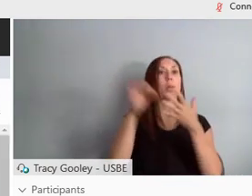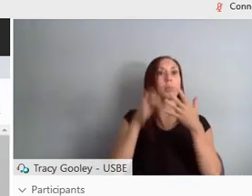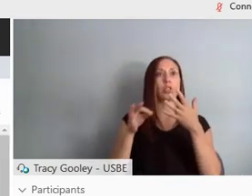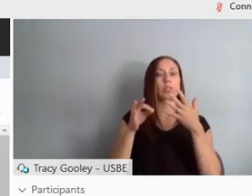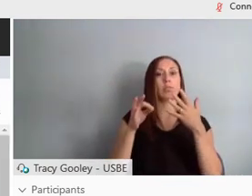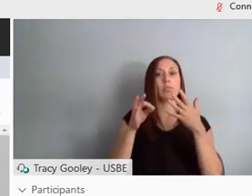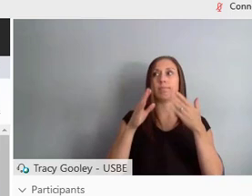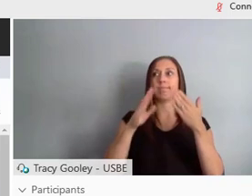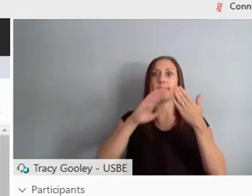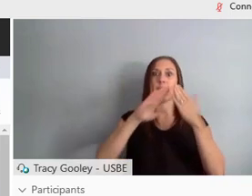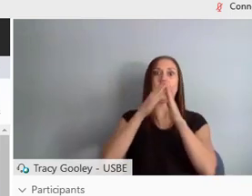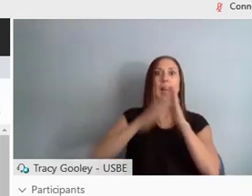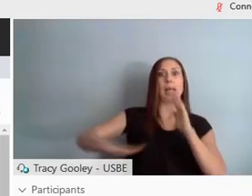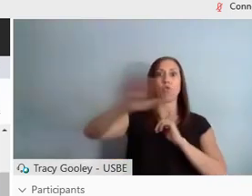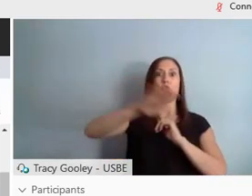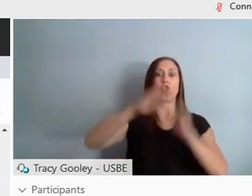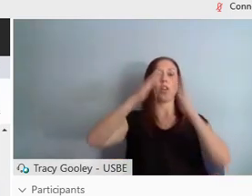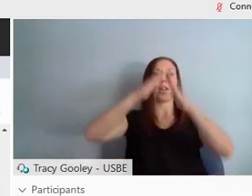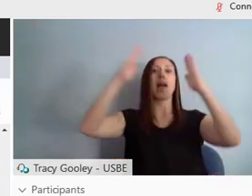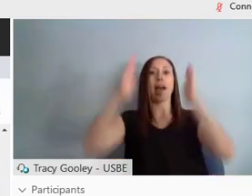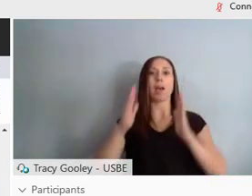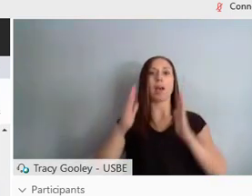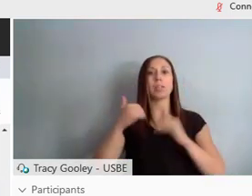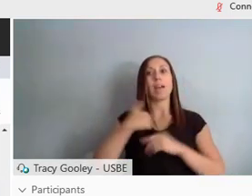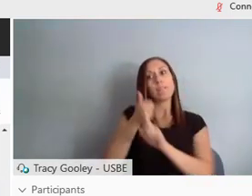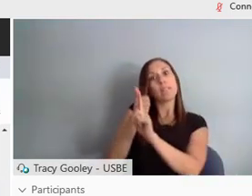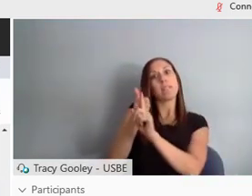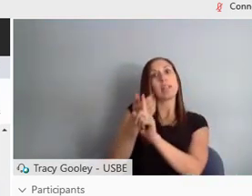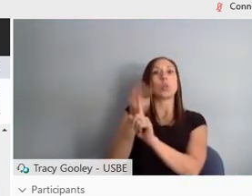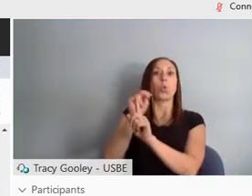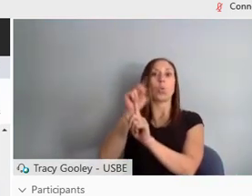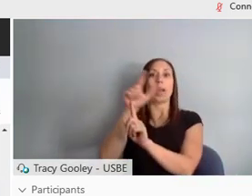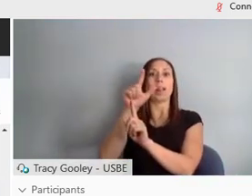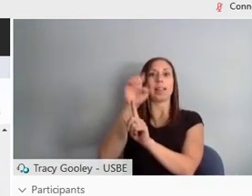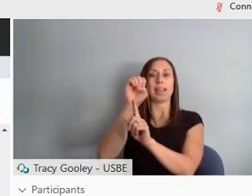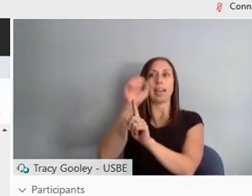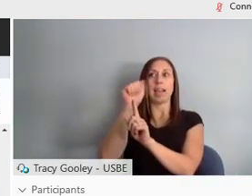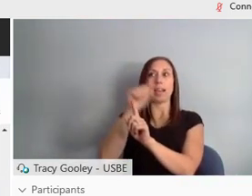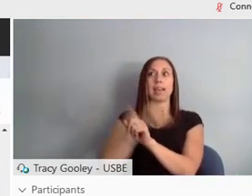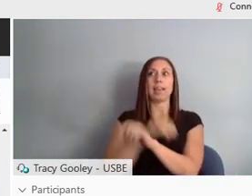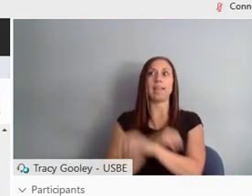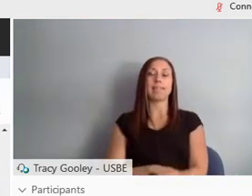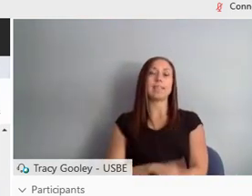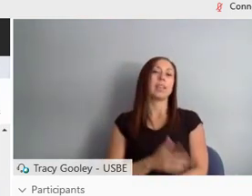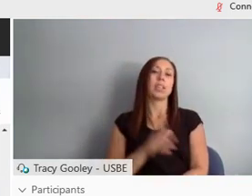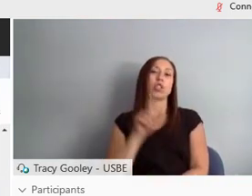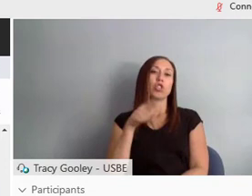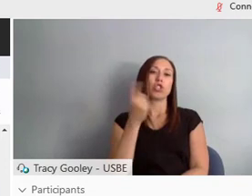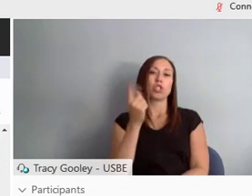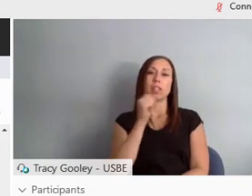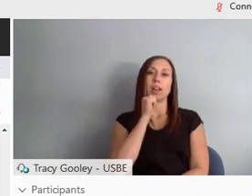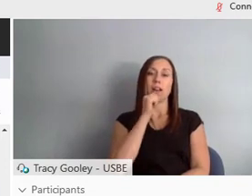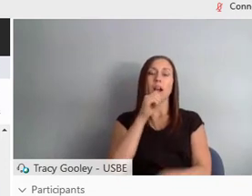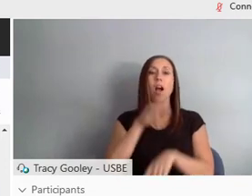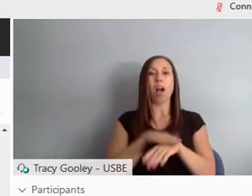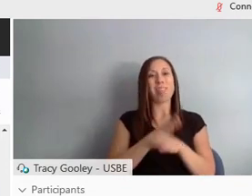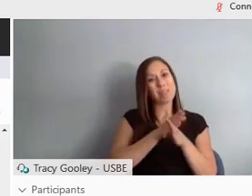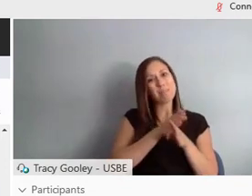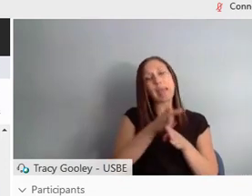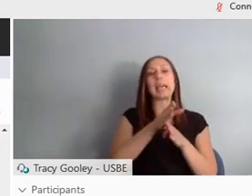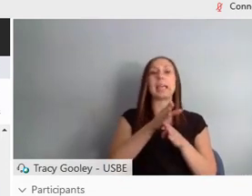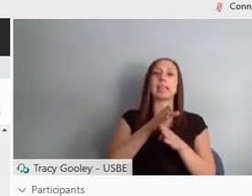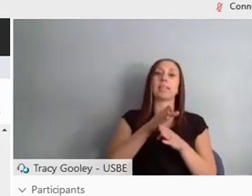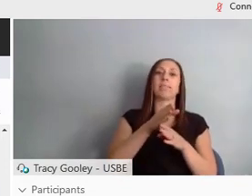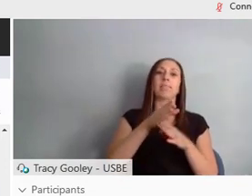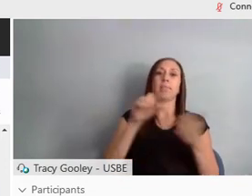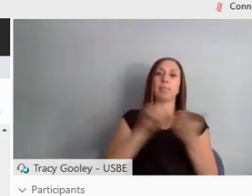its own LEA. So it's not to register. Yeah, it's just not on the main data